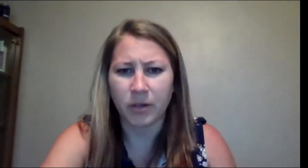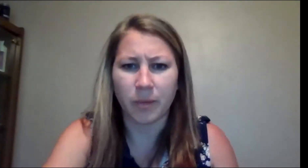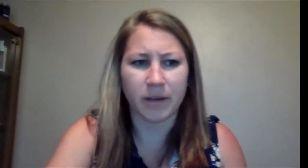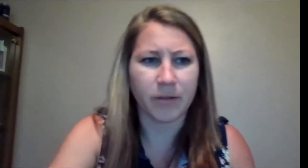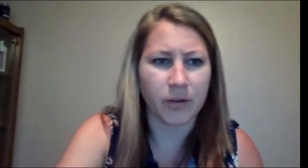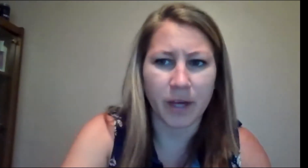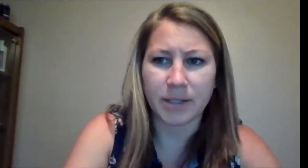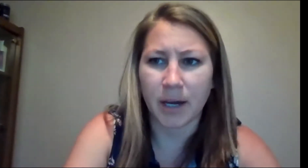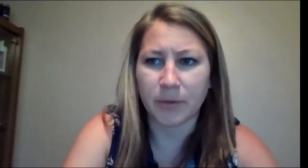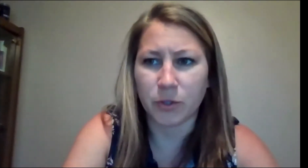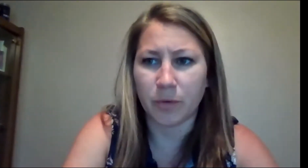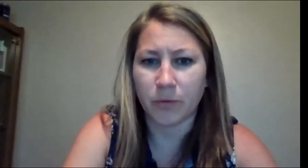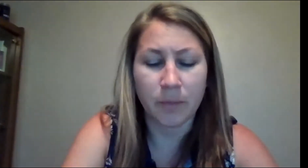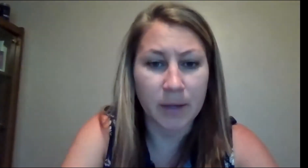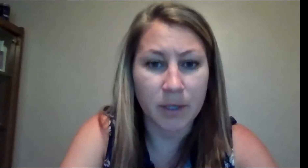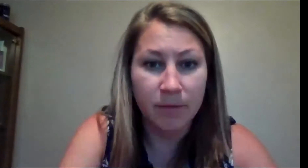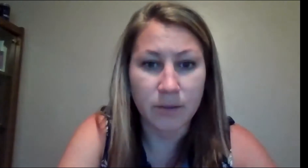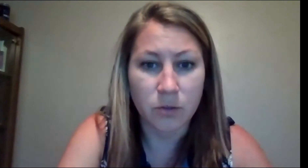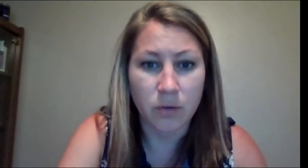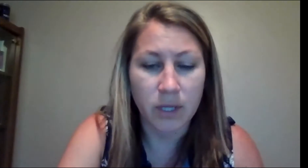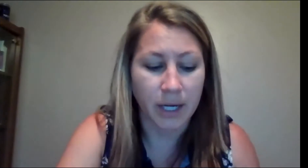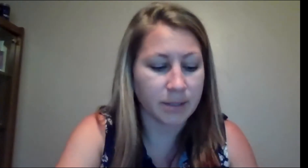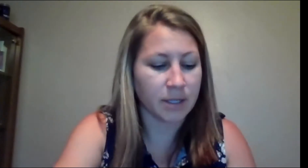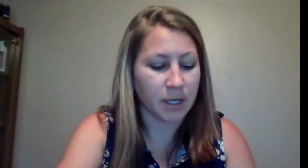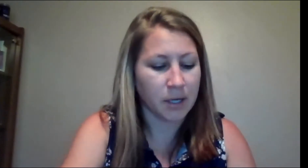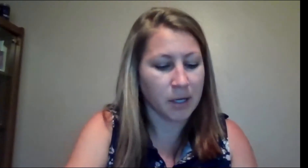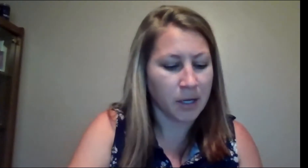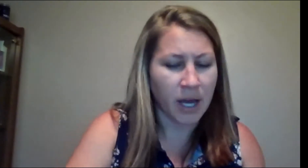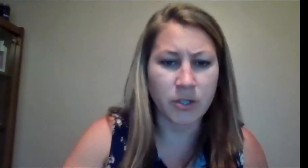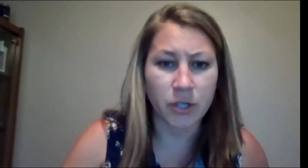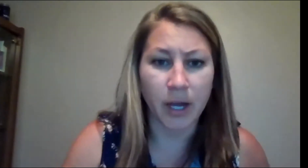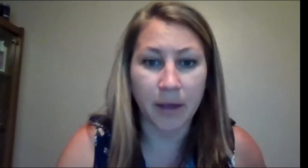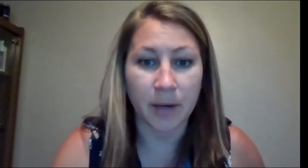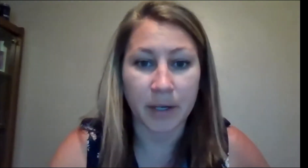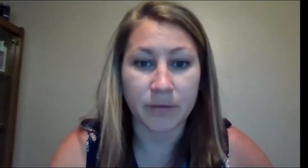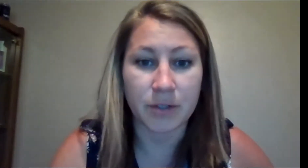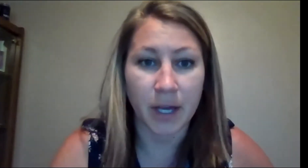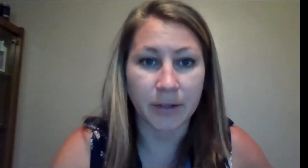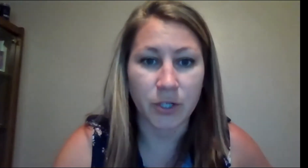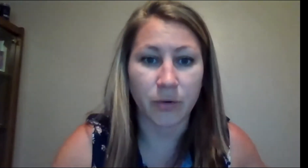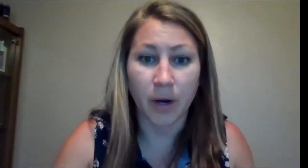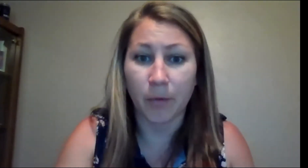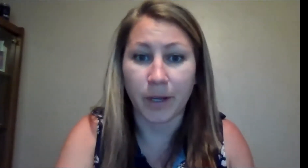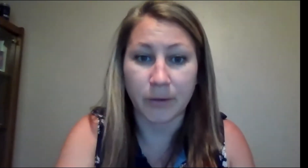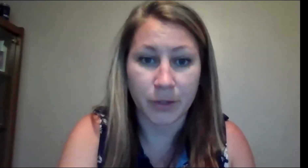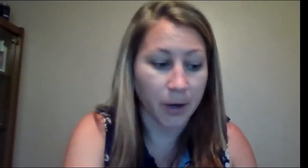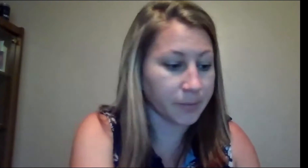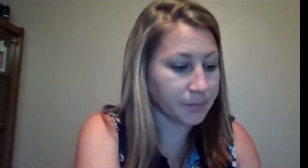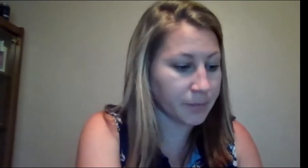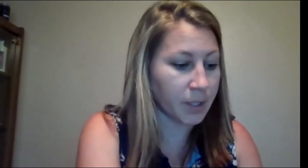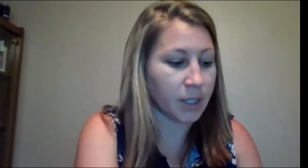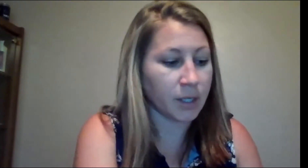I bet you might have heard that a time or two before, maybe even at school with us. Actually, I think I might have just sang it to you a couple videos